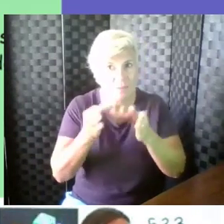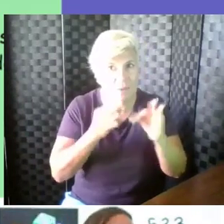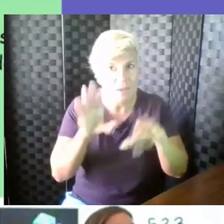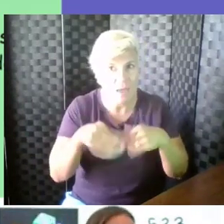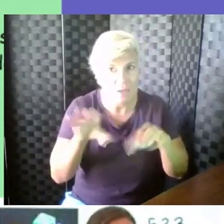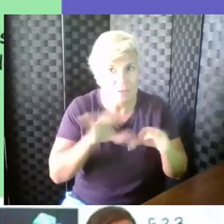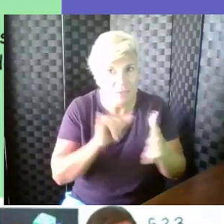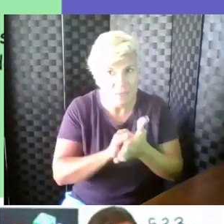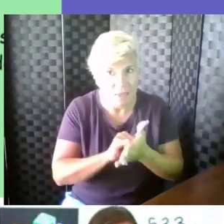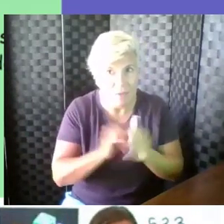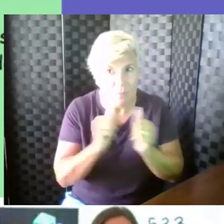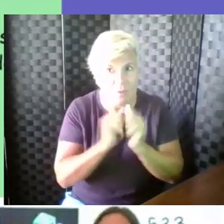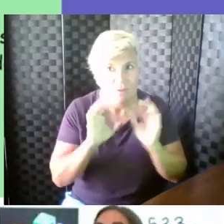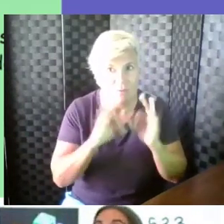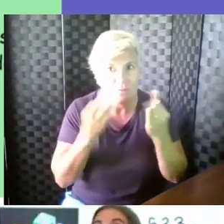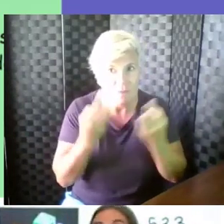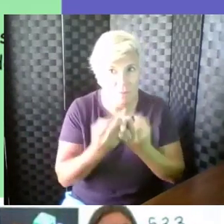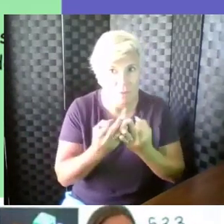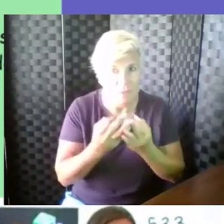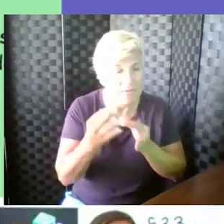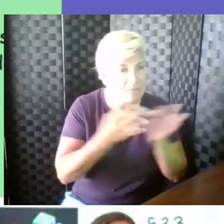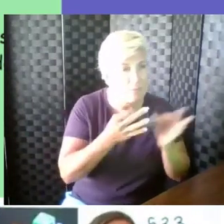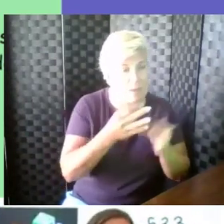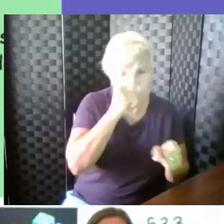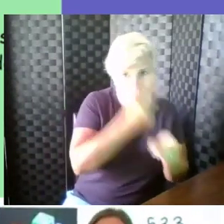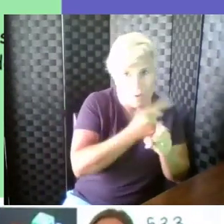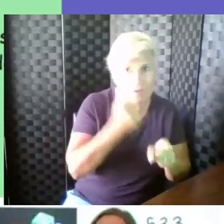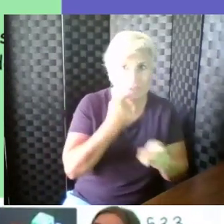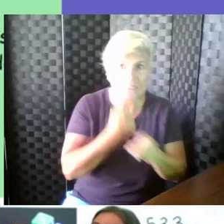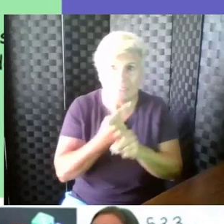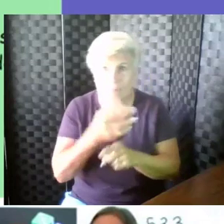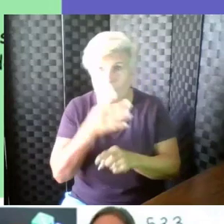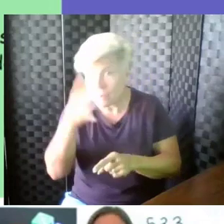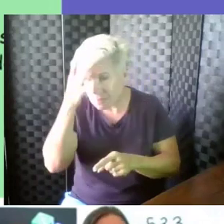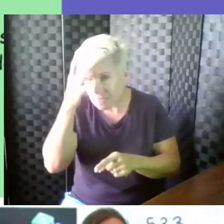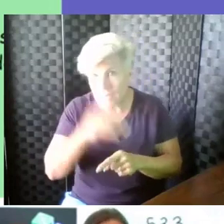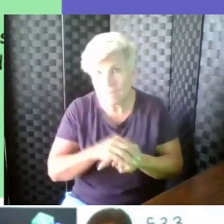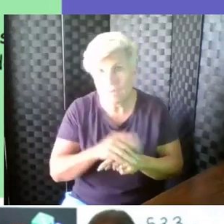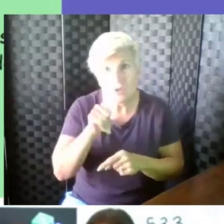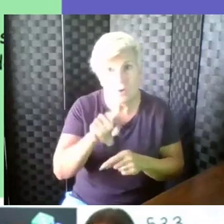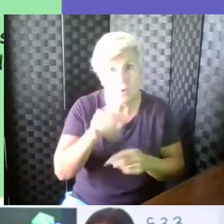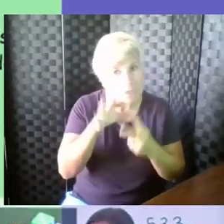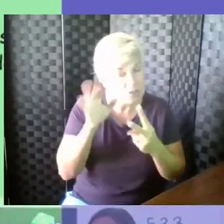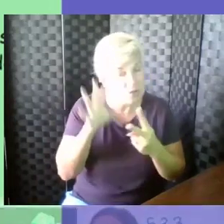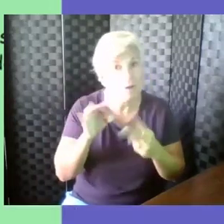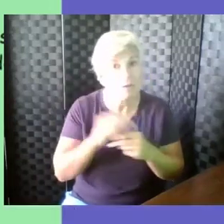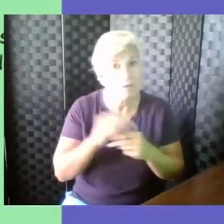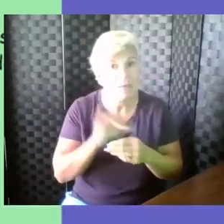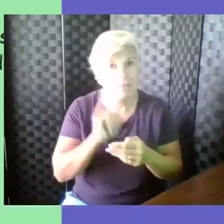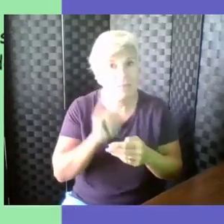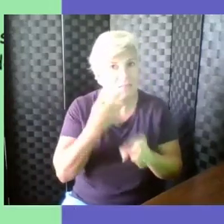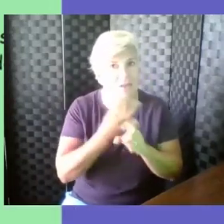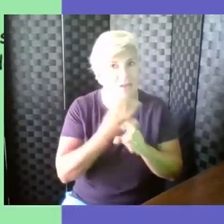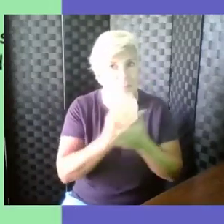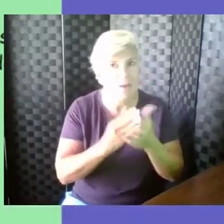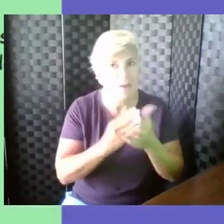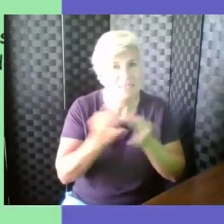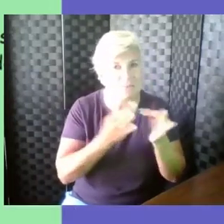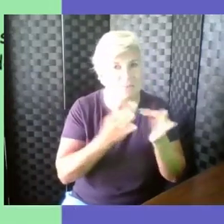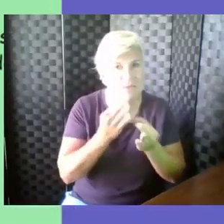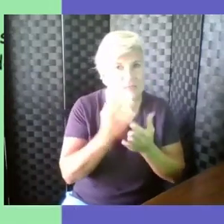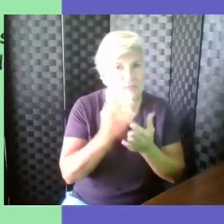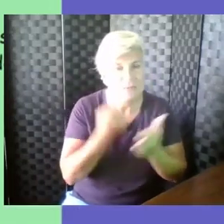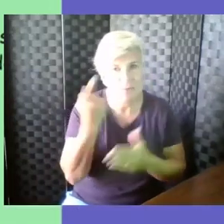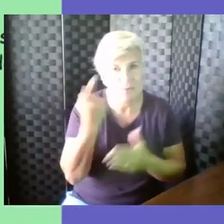you did that with your family. So you can explain it to your brother, your sister, your mom, your dad, your choice. But that's the hard part, is explaining